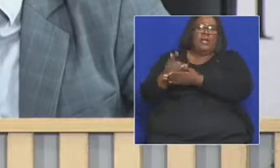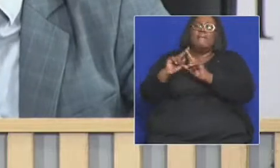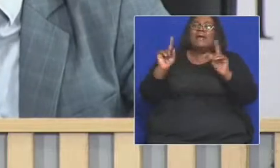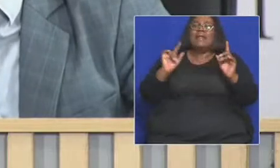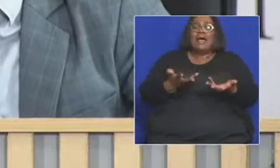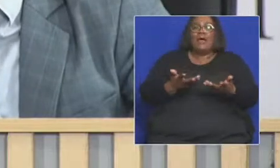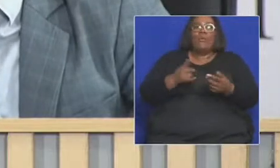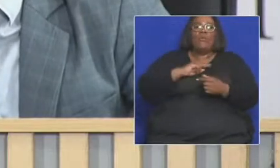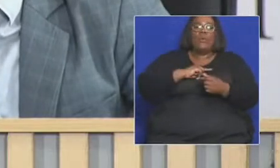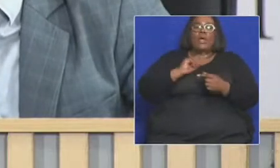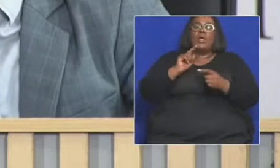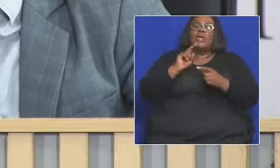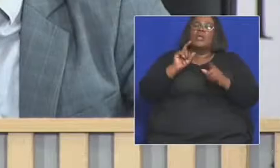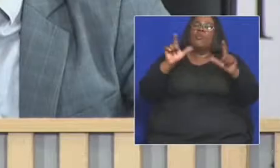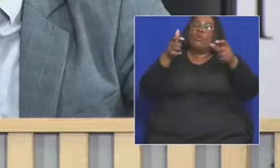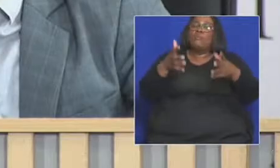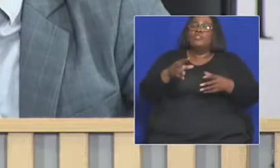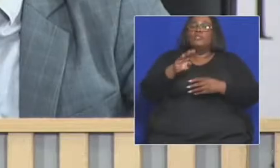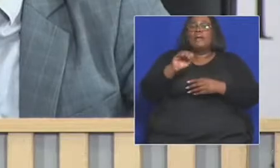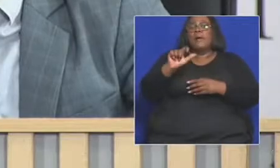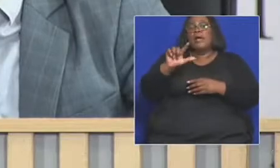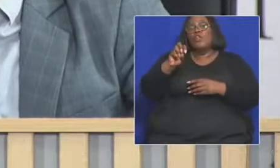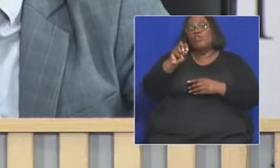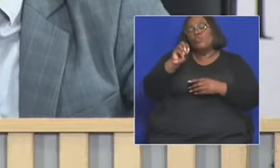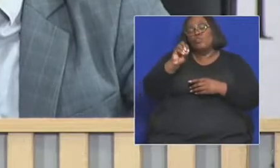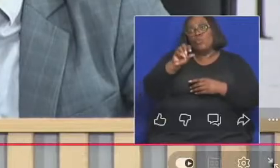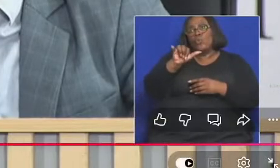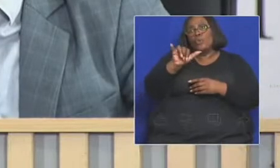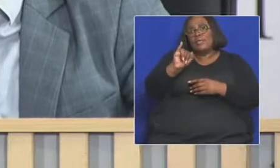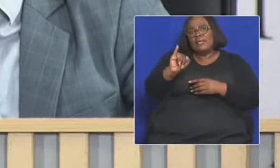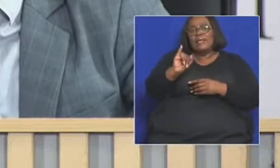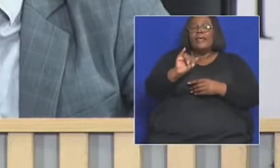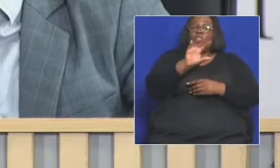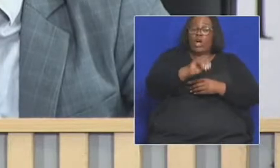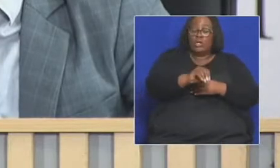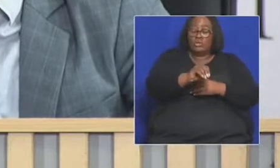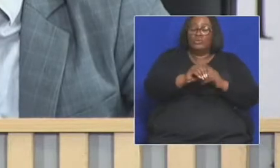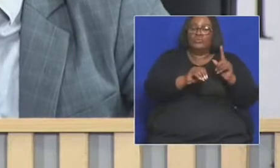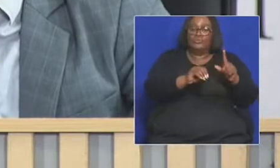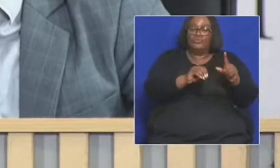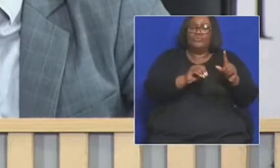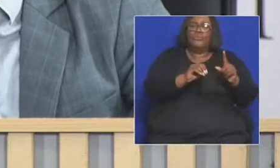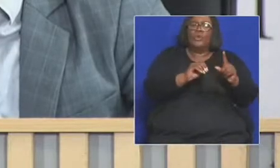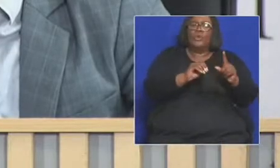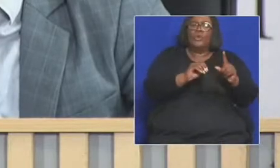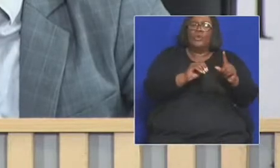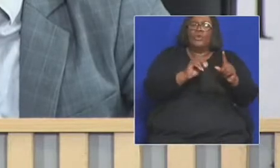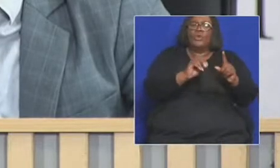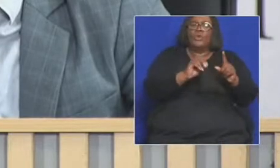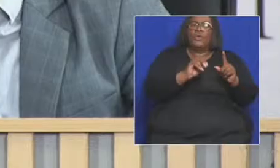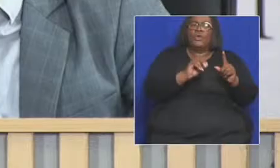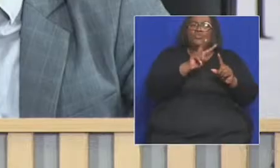Baloyi pointed out to you, that 1,000 worth of medical equipment you provide to a hospital